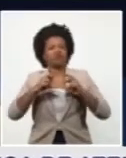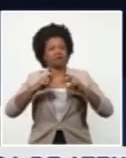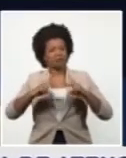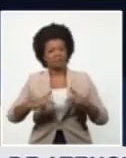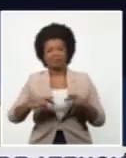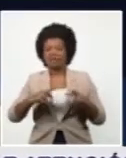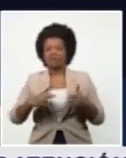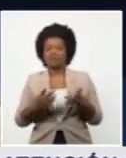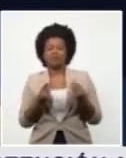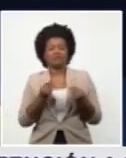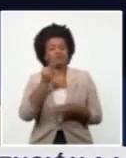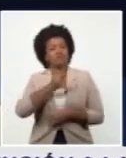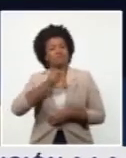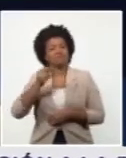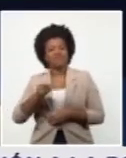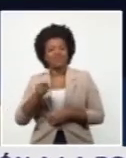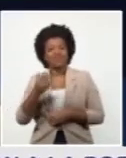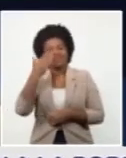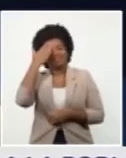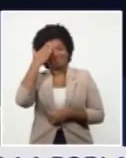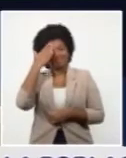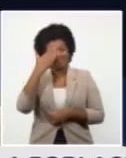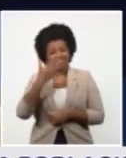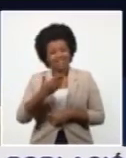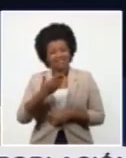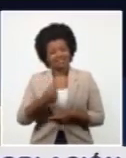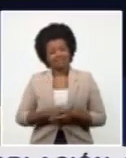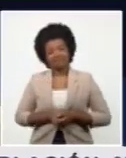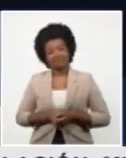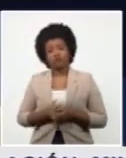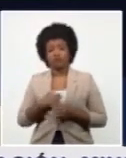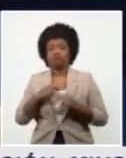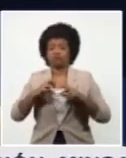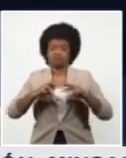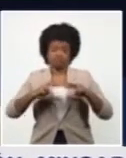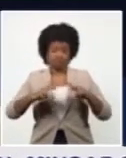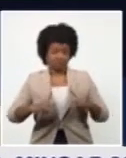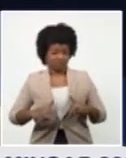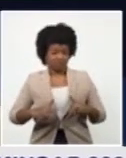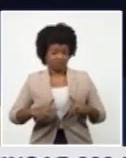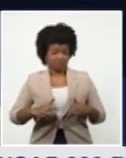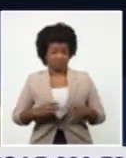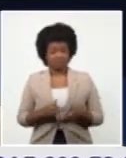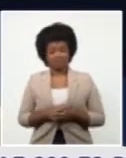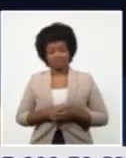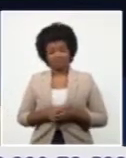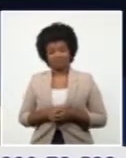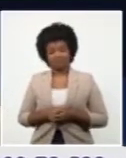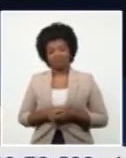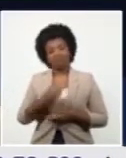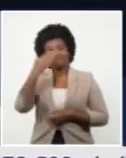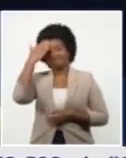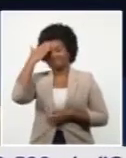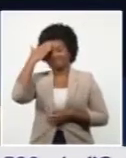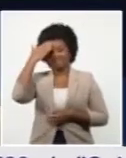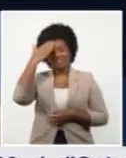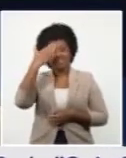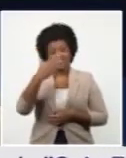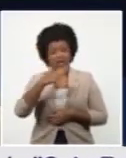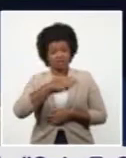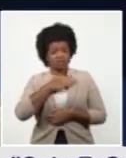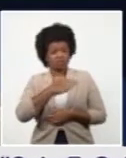even the president tweeted something about it on his Twitter account, and several